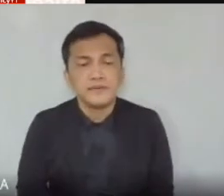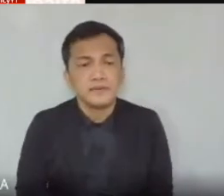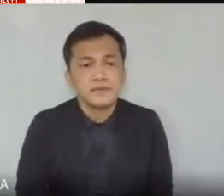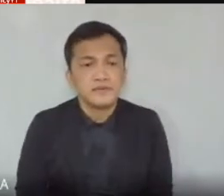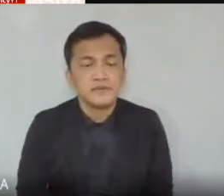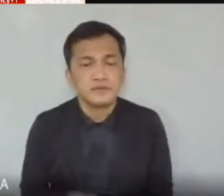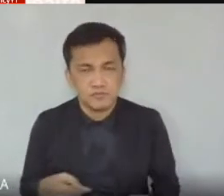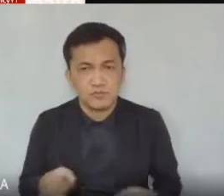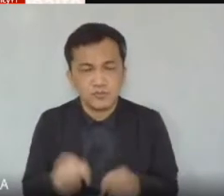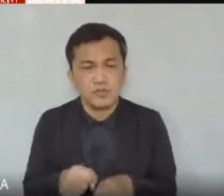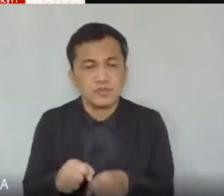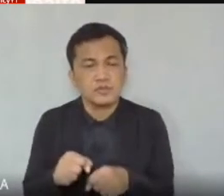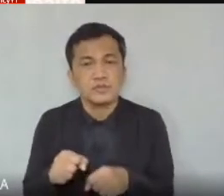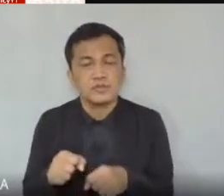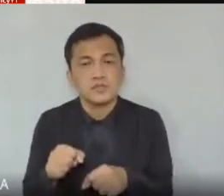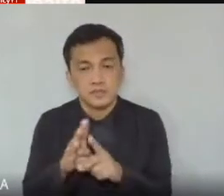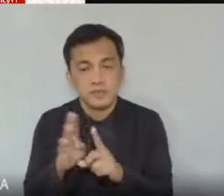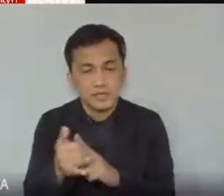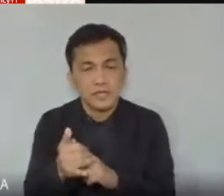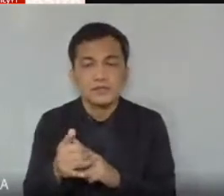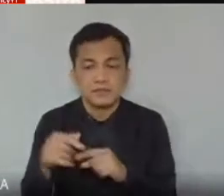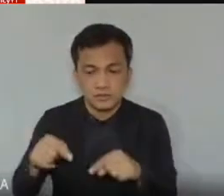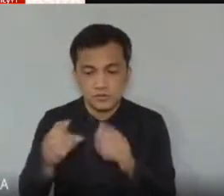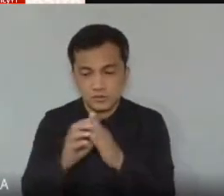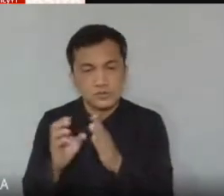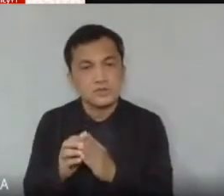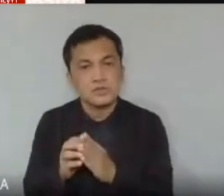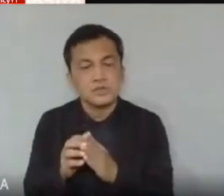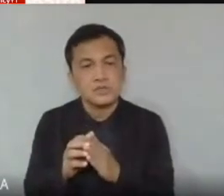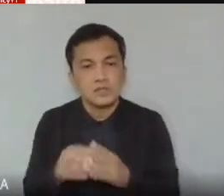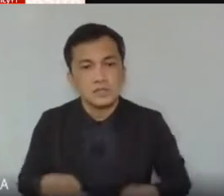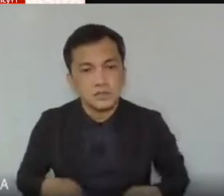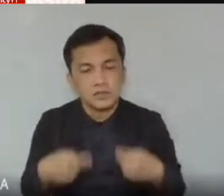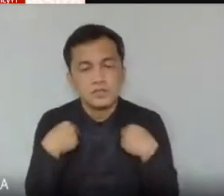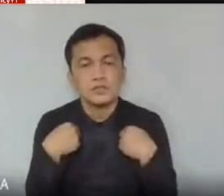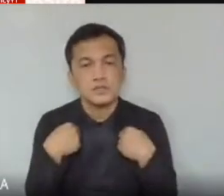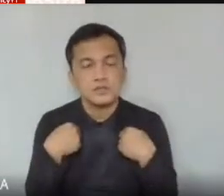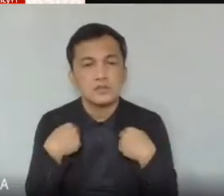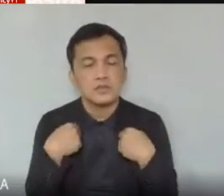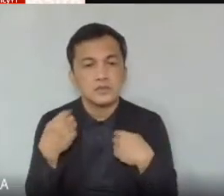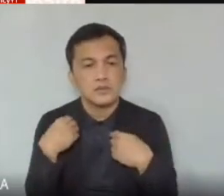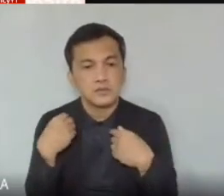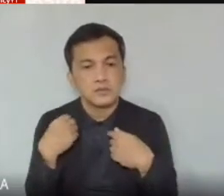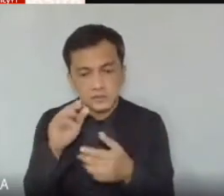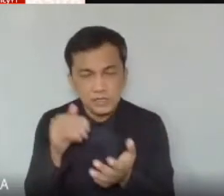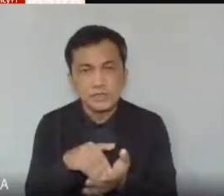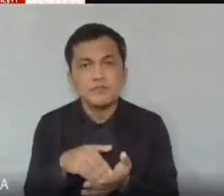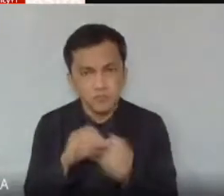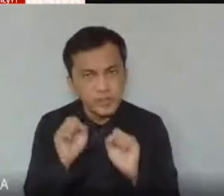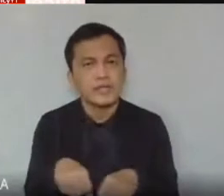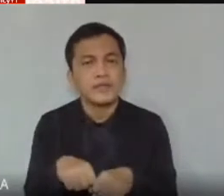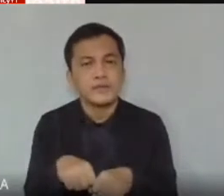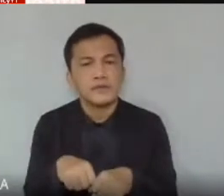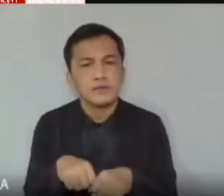in 8 to 5 open, plus our 3 to percenters. So the clients will just